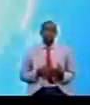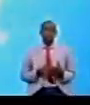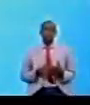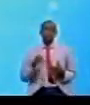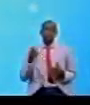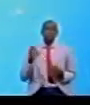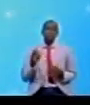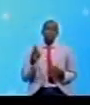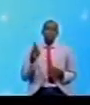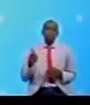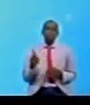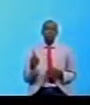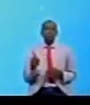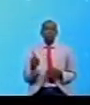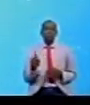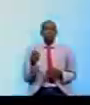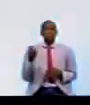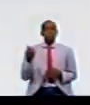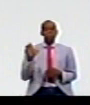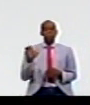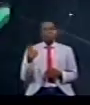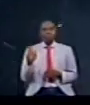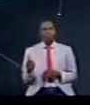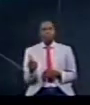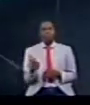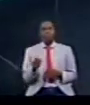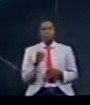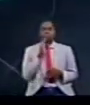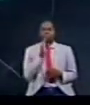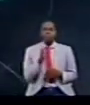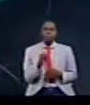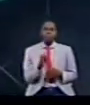well. Unique.